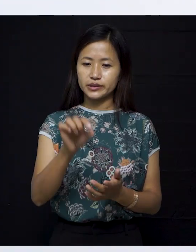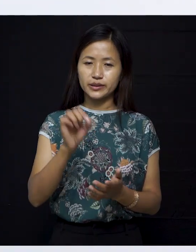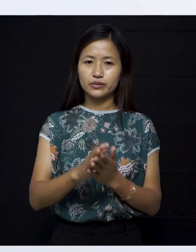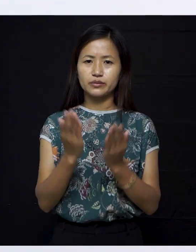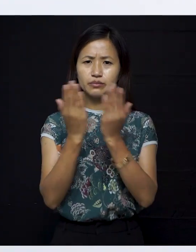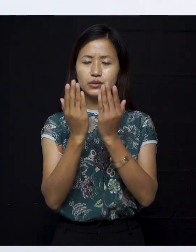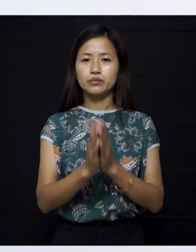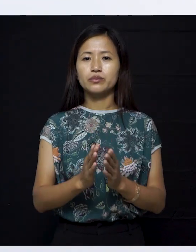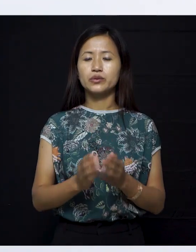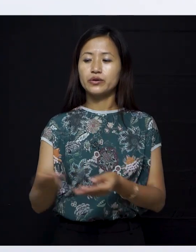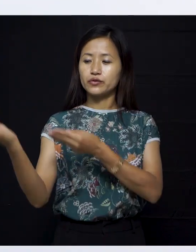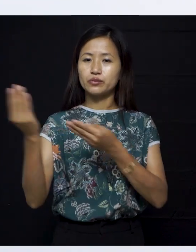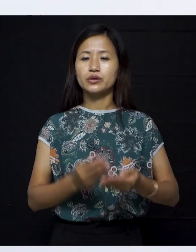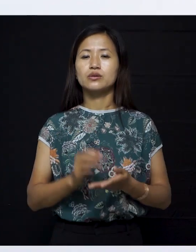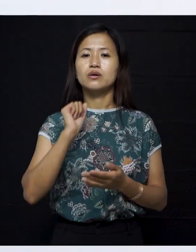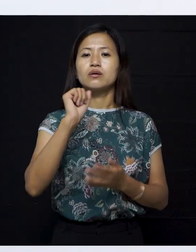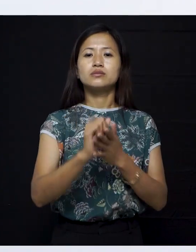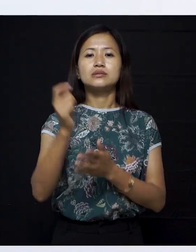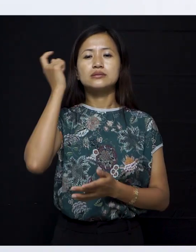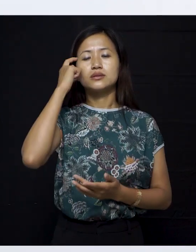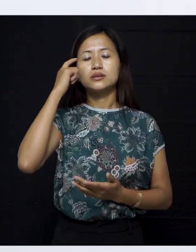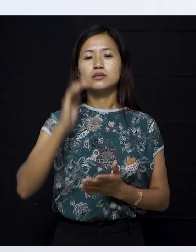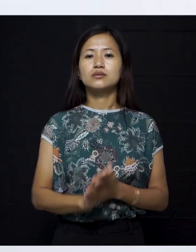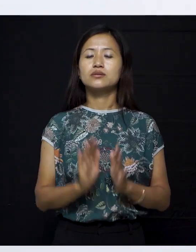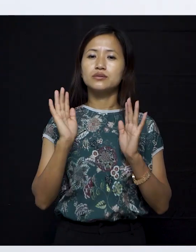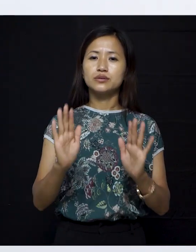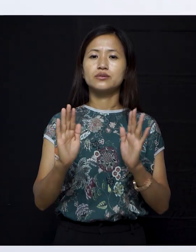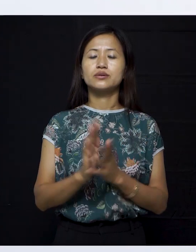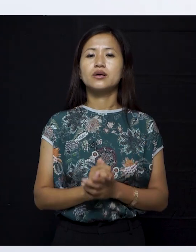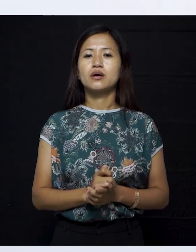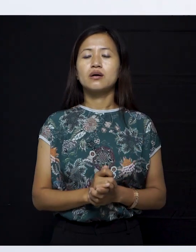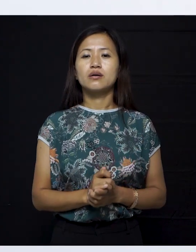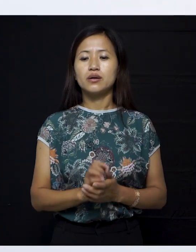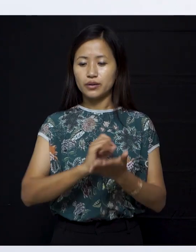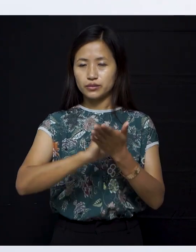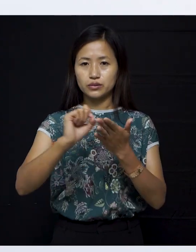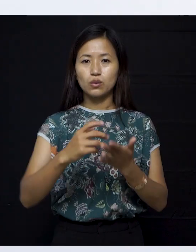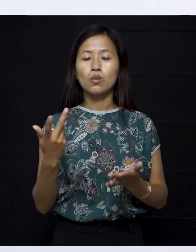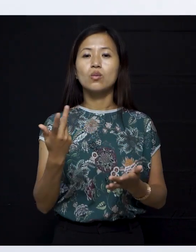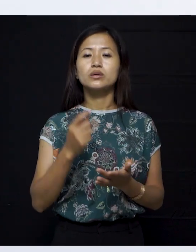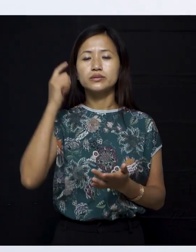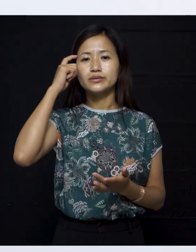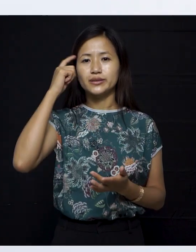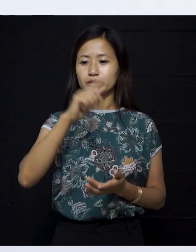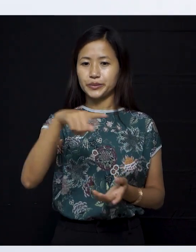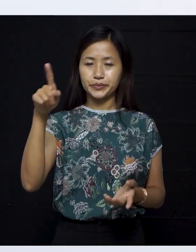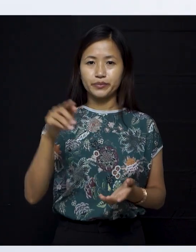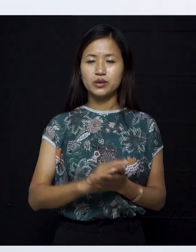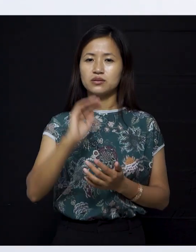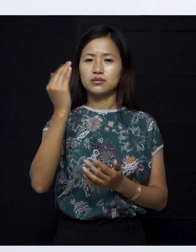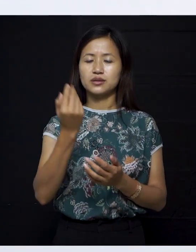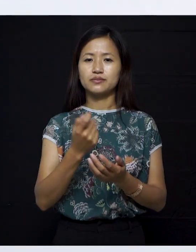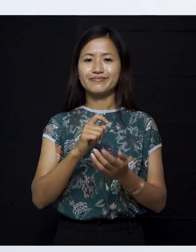book, but you have to bring your own thinking. Okay, you have to really think and write what you think is right. Sometimes